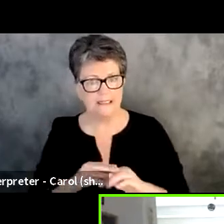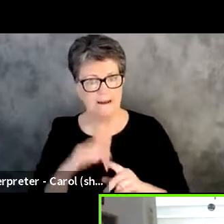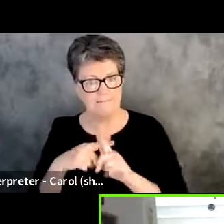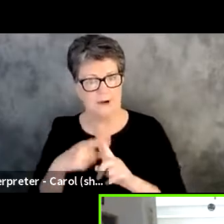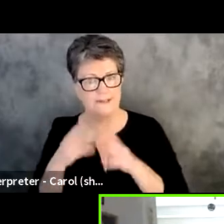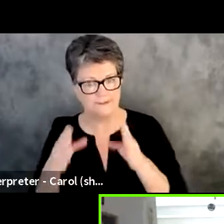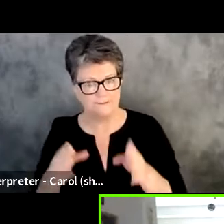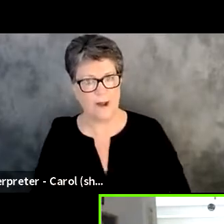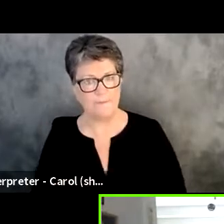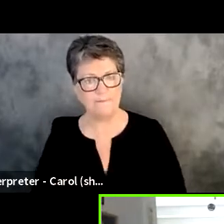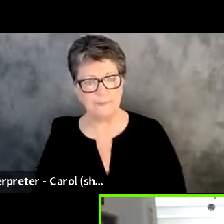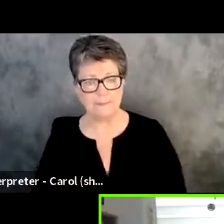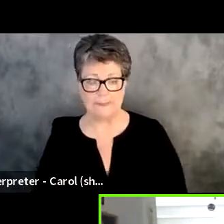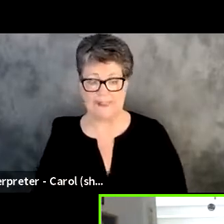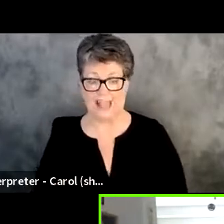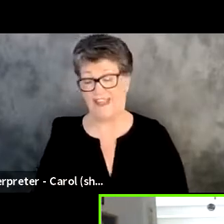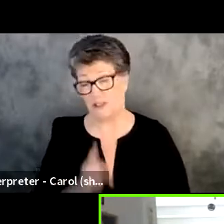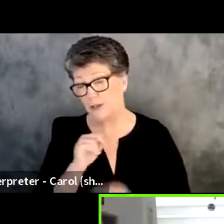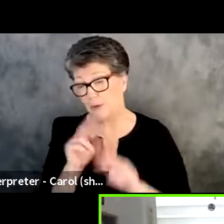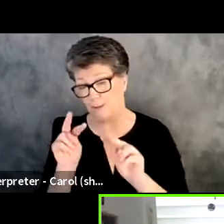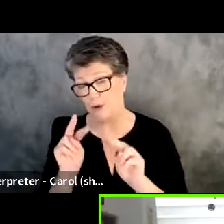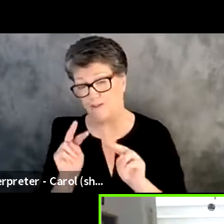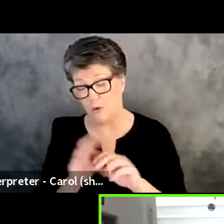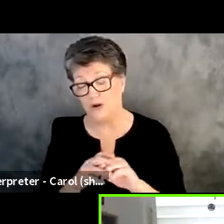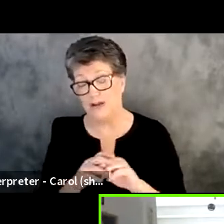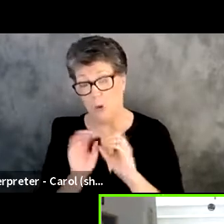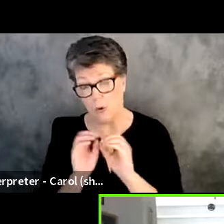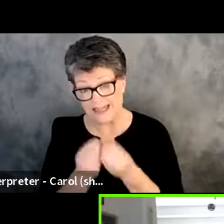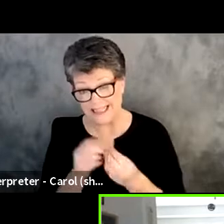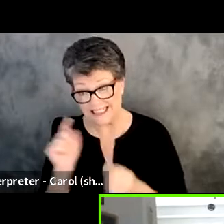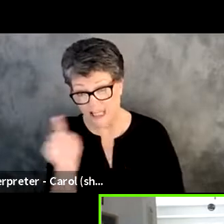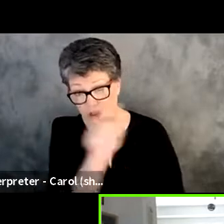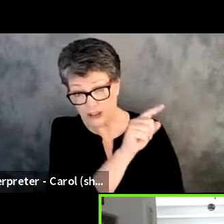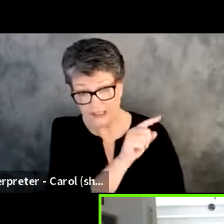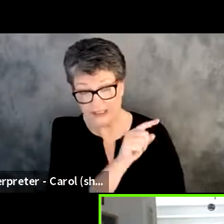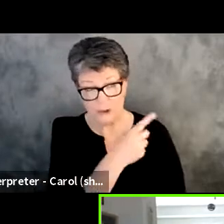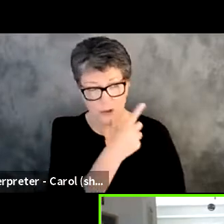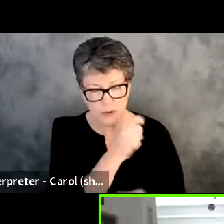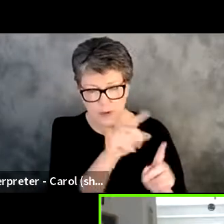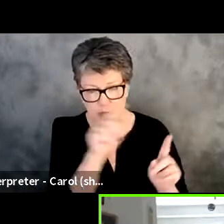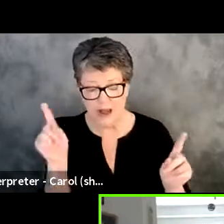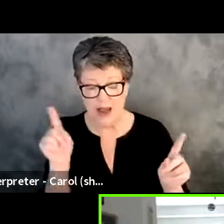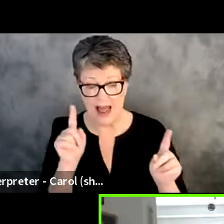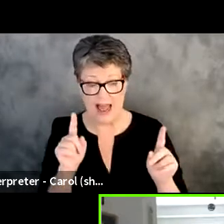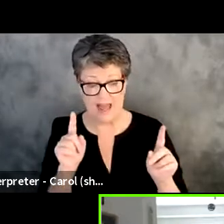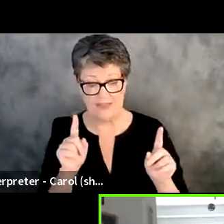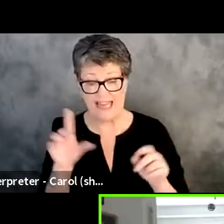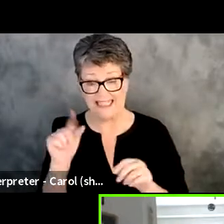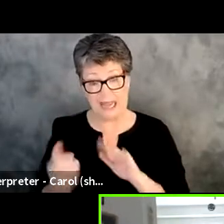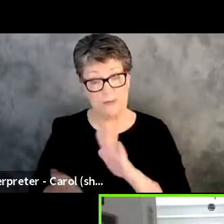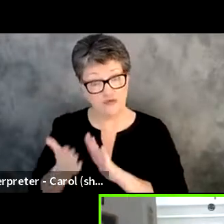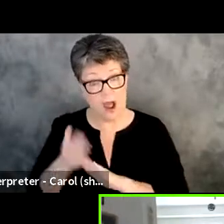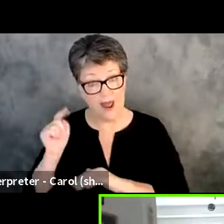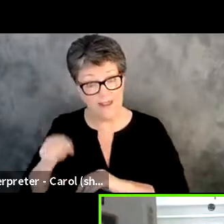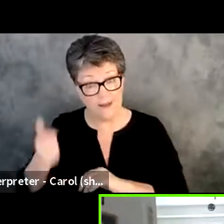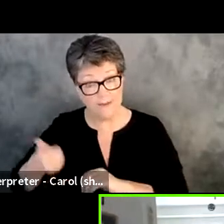And that's really what I'm looking for, is organizations that are run by disabled people, that